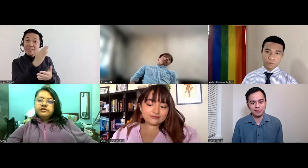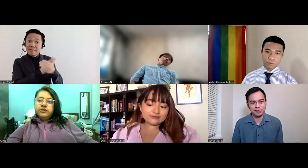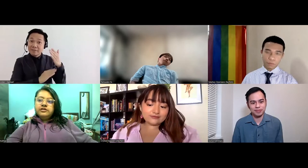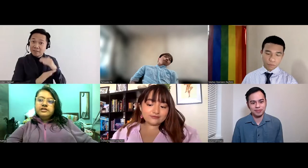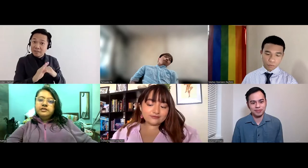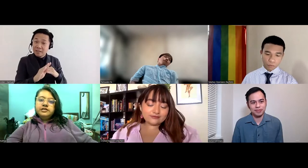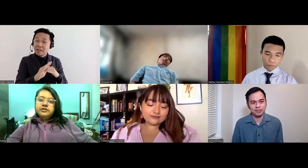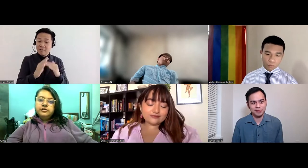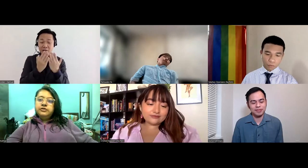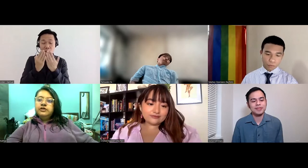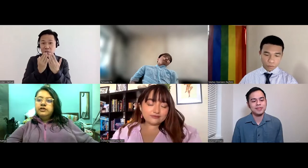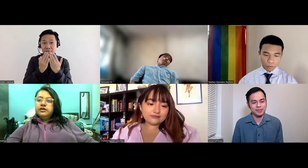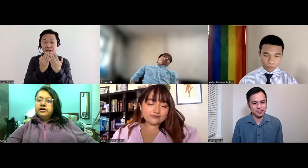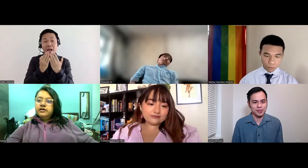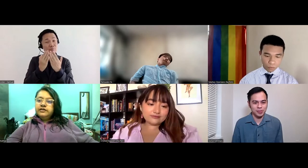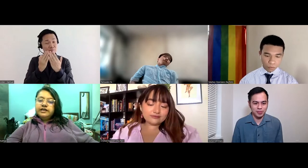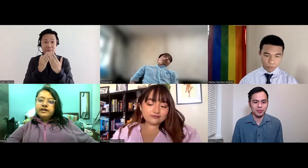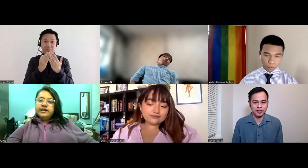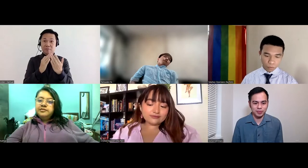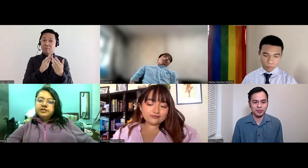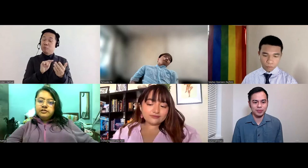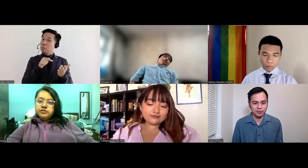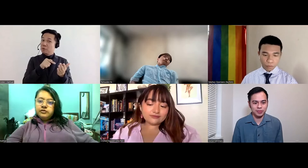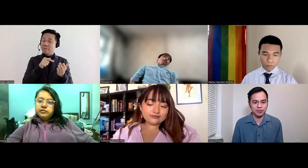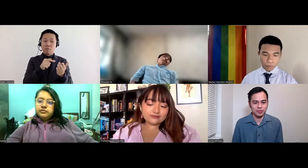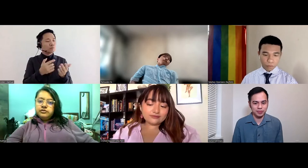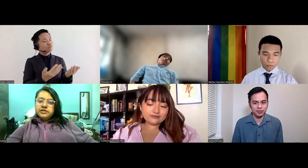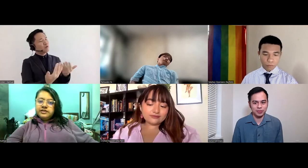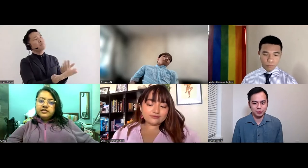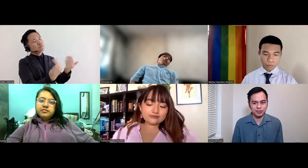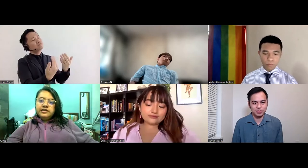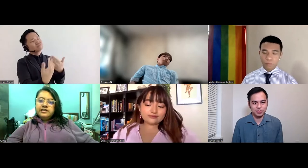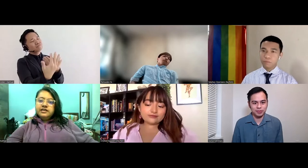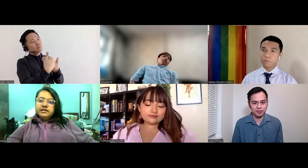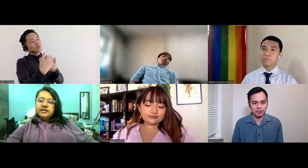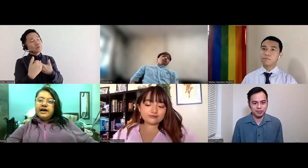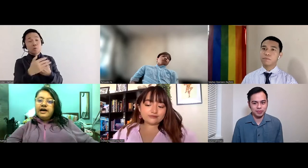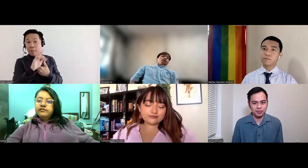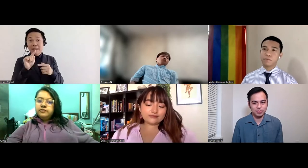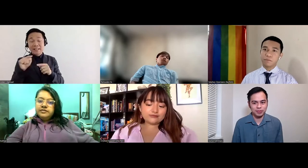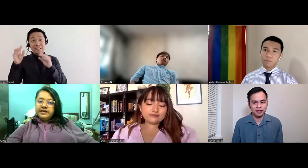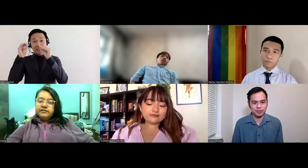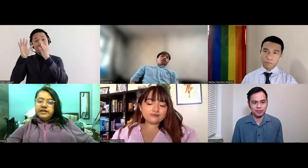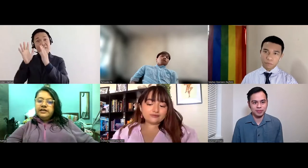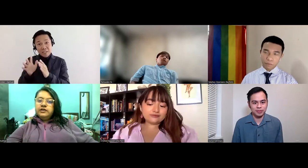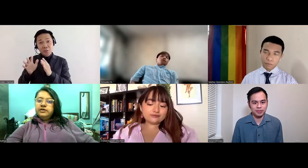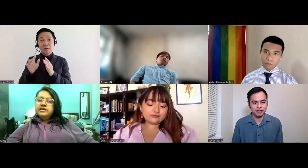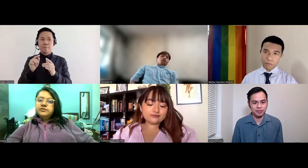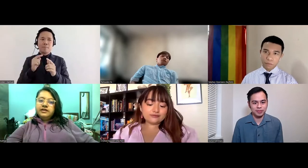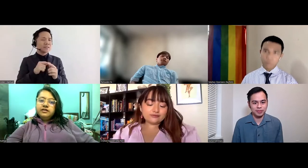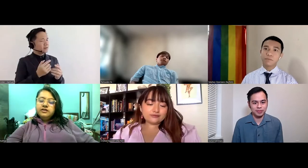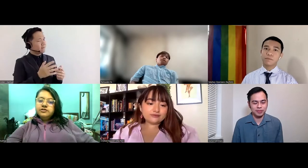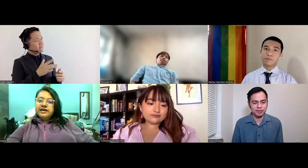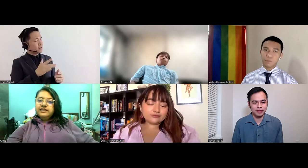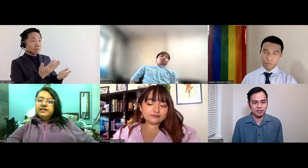education is not just limited to giving admission to students with disabilities. They have to be made feel included as